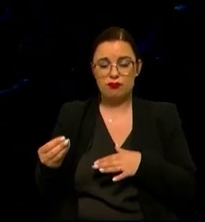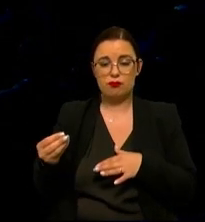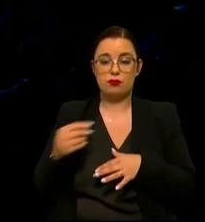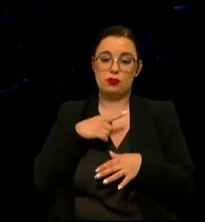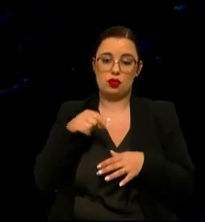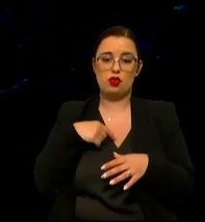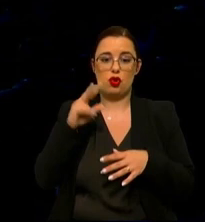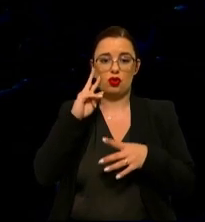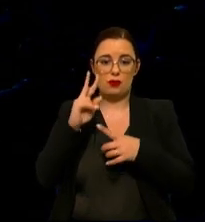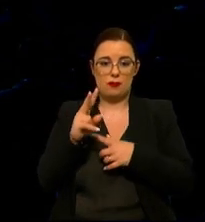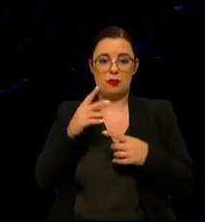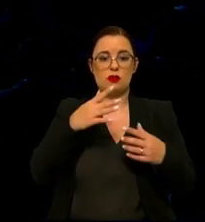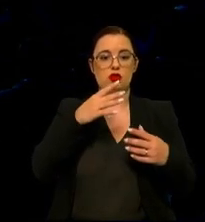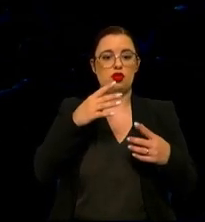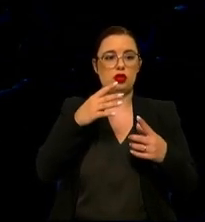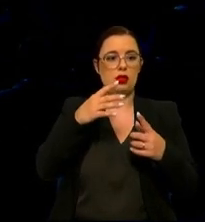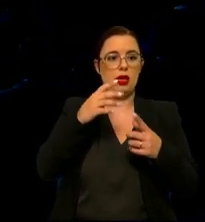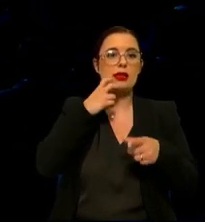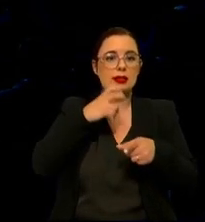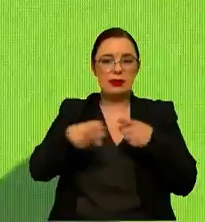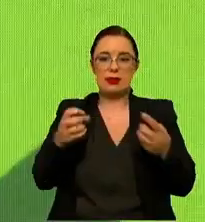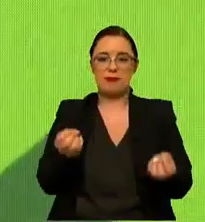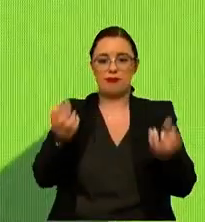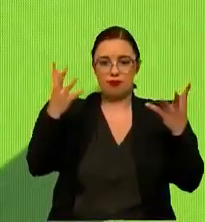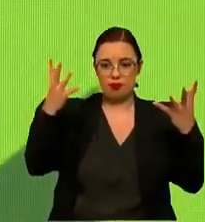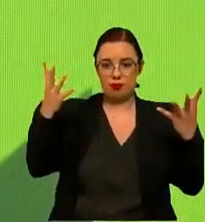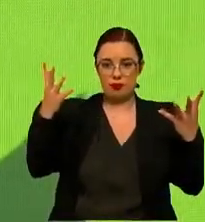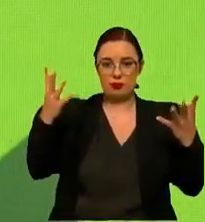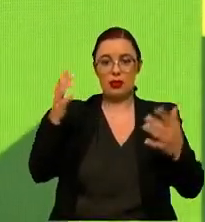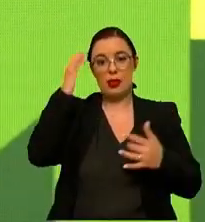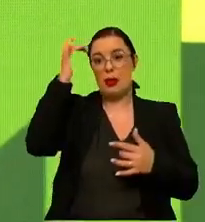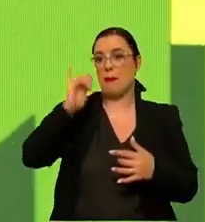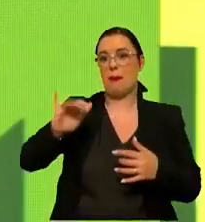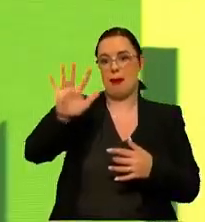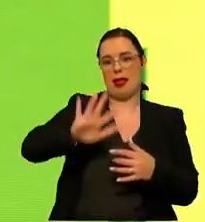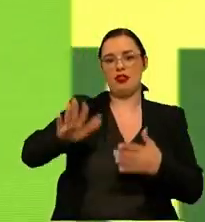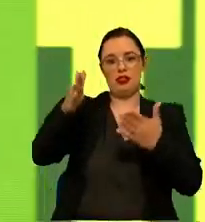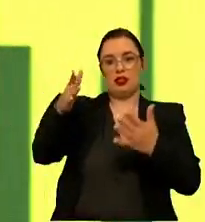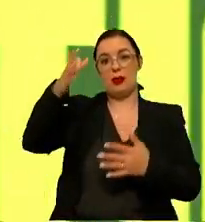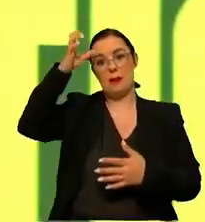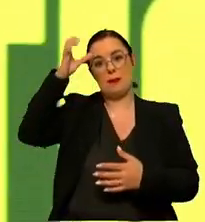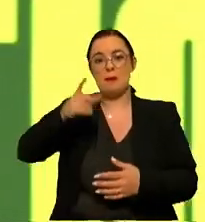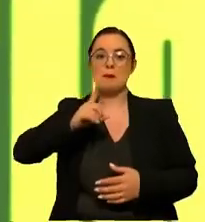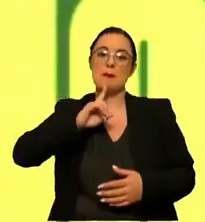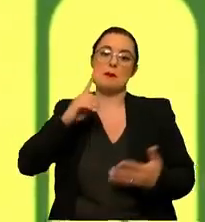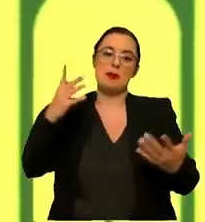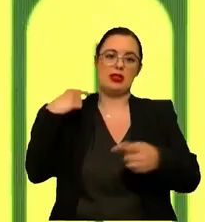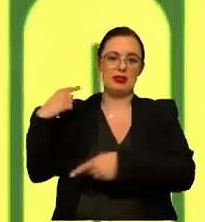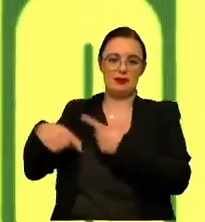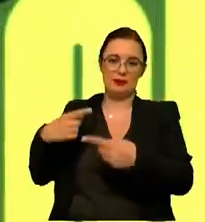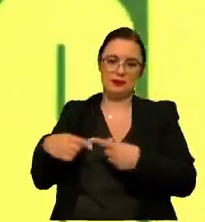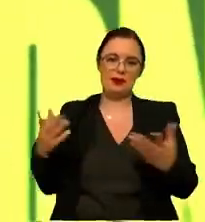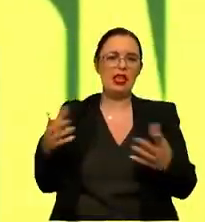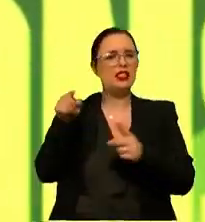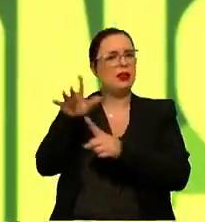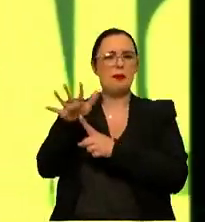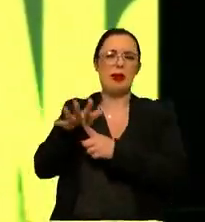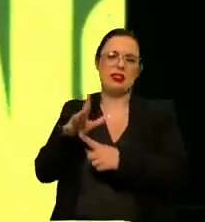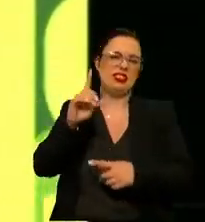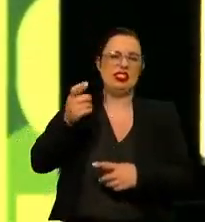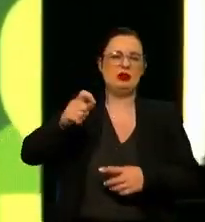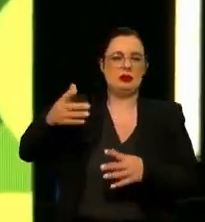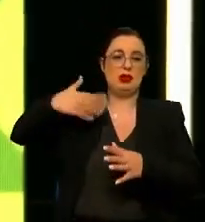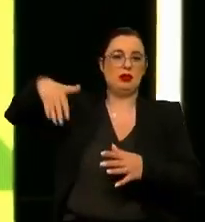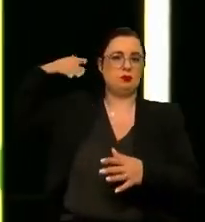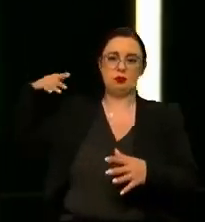source of the age of information with electricity, right? By the way, all these images are artificial intelligence generated. This had much more impact 6 months ago when